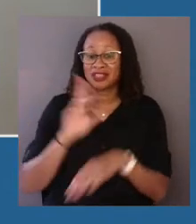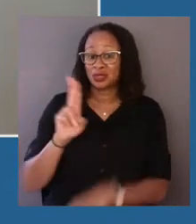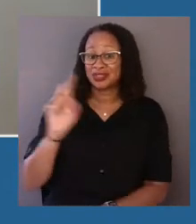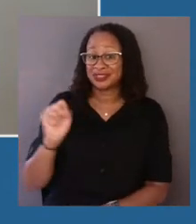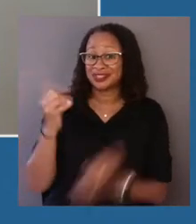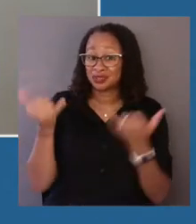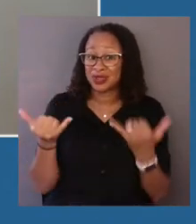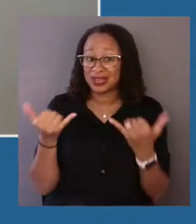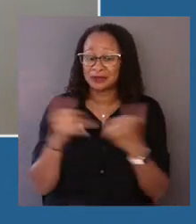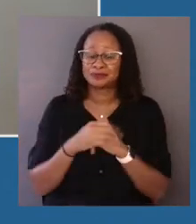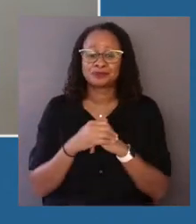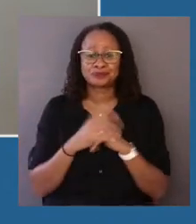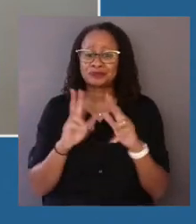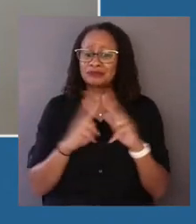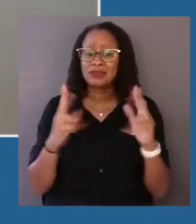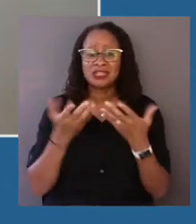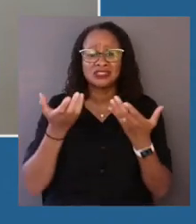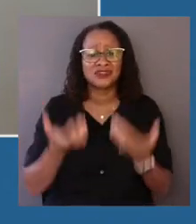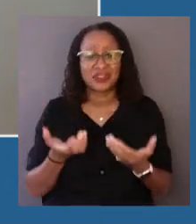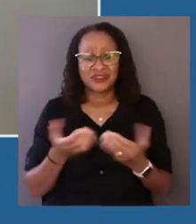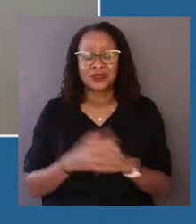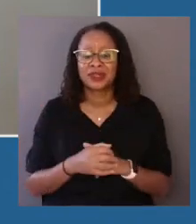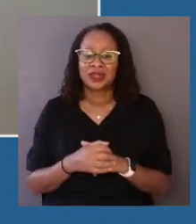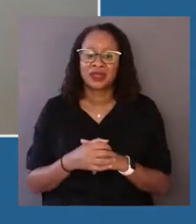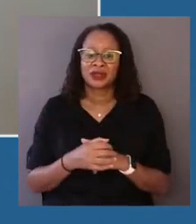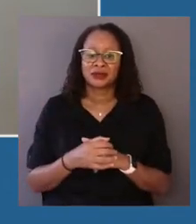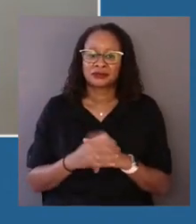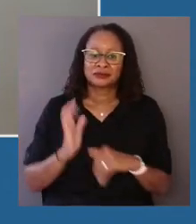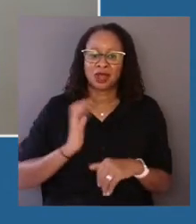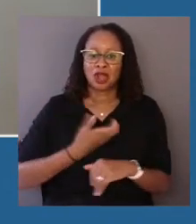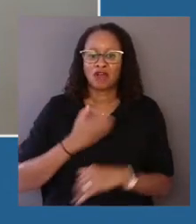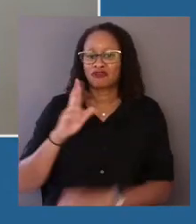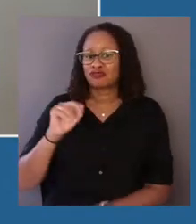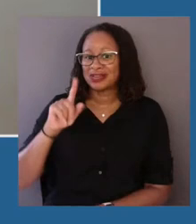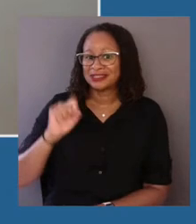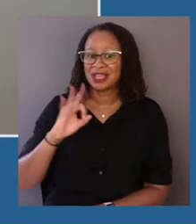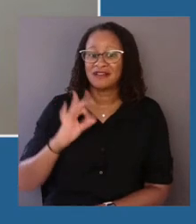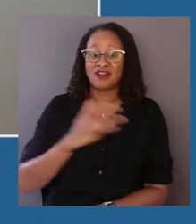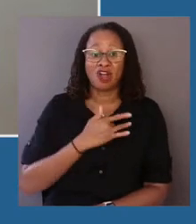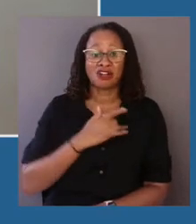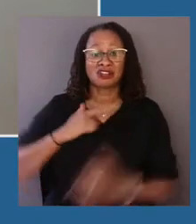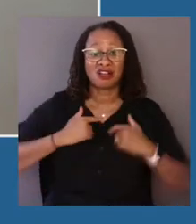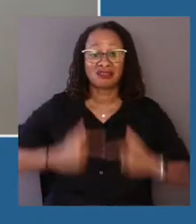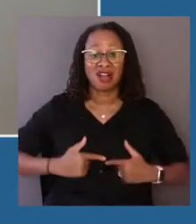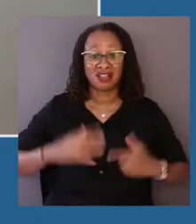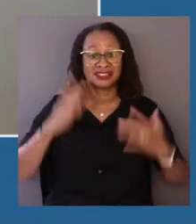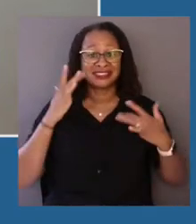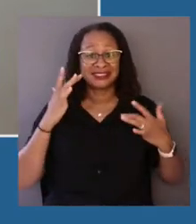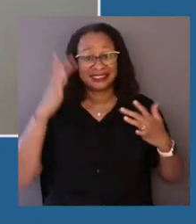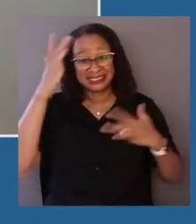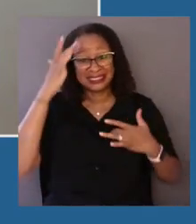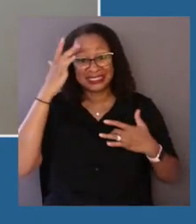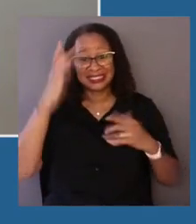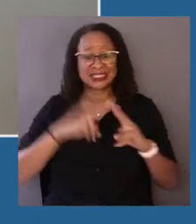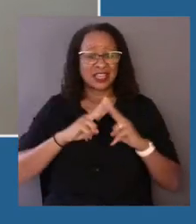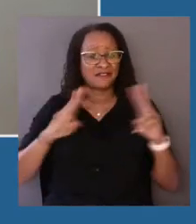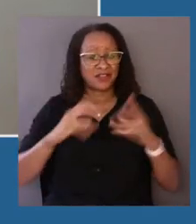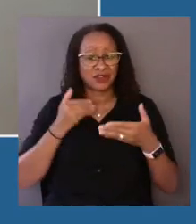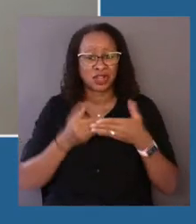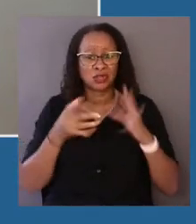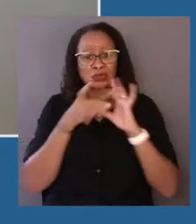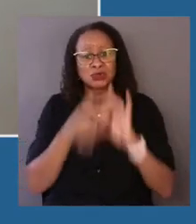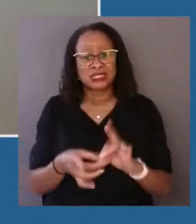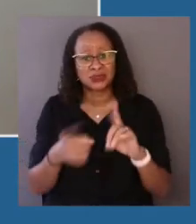now is very heavy. Our, you know, rates of heart, lung disease are very closely linked